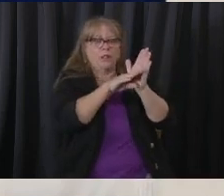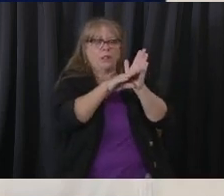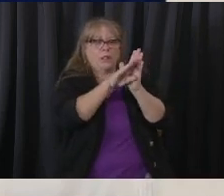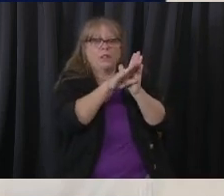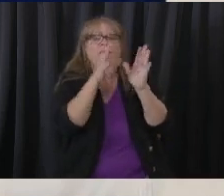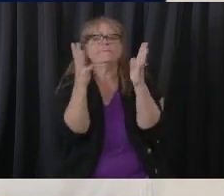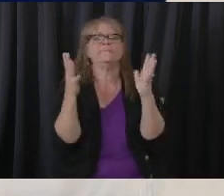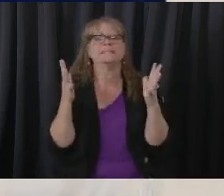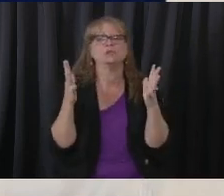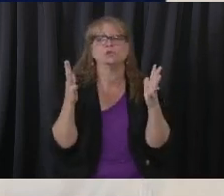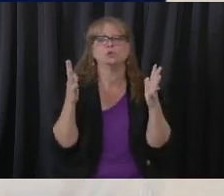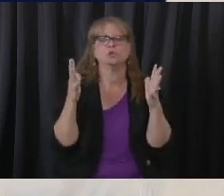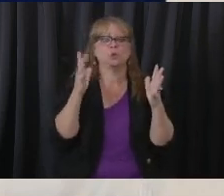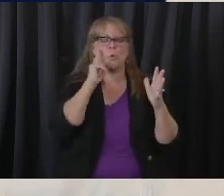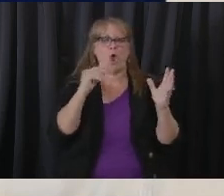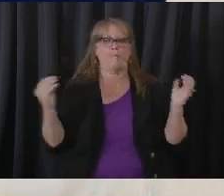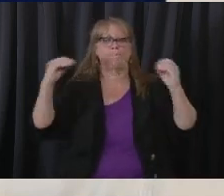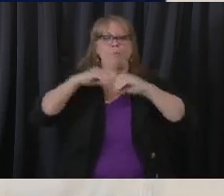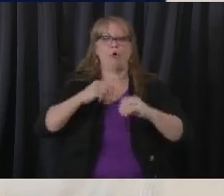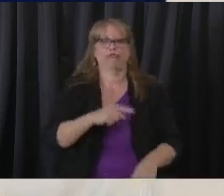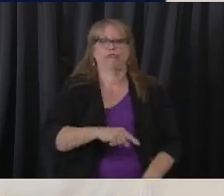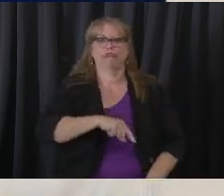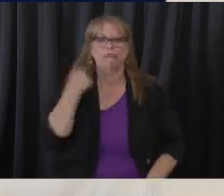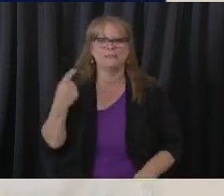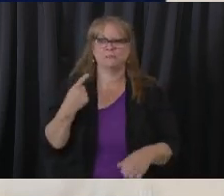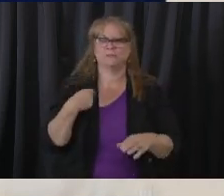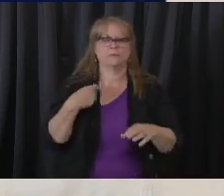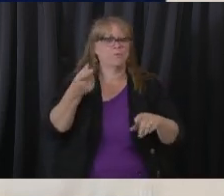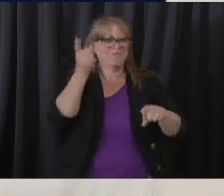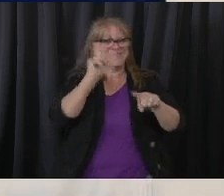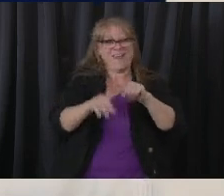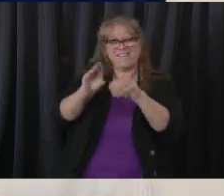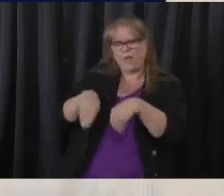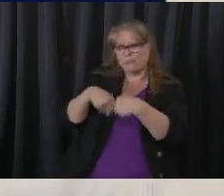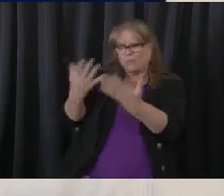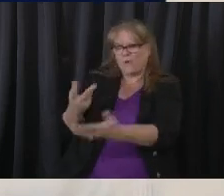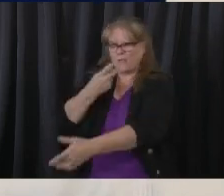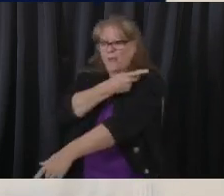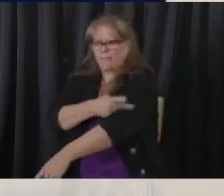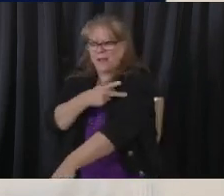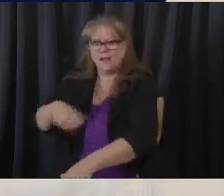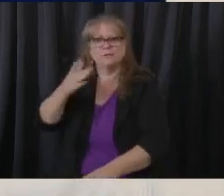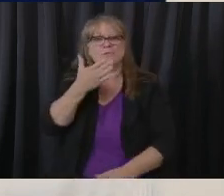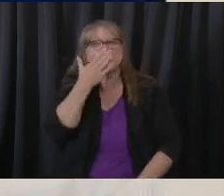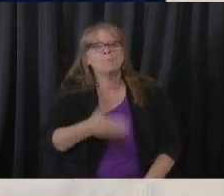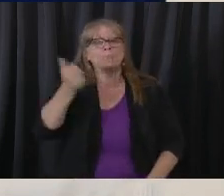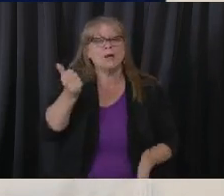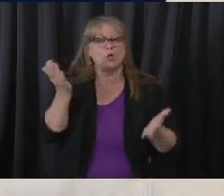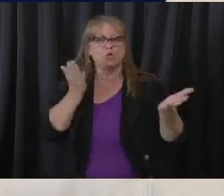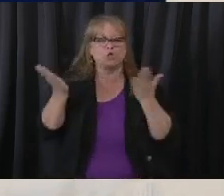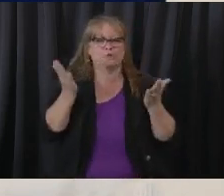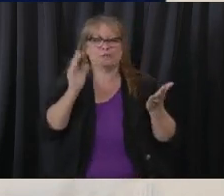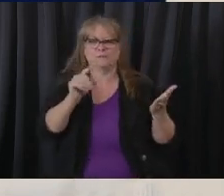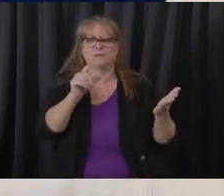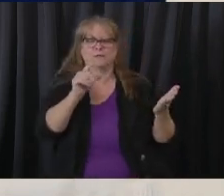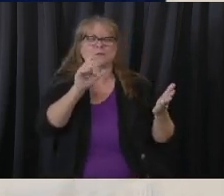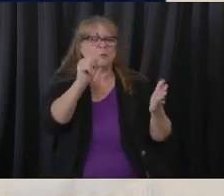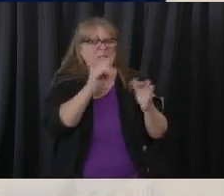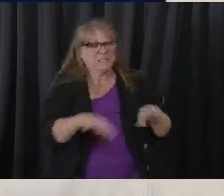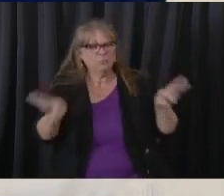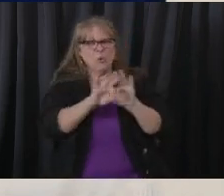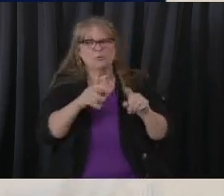how important the quality of care is. We saw that with the president. We see that with anybody who's experienced COVID. Not everybody will get better, but